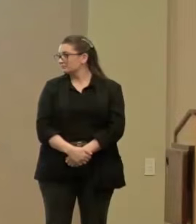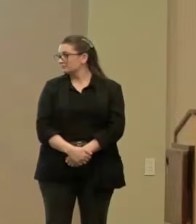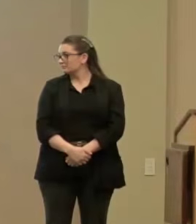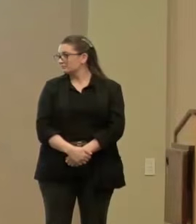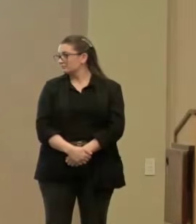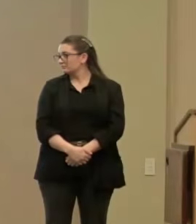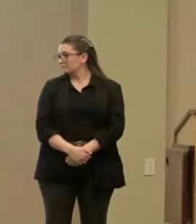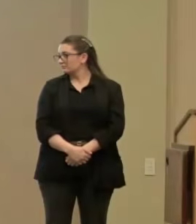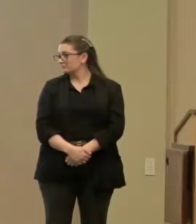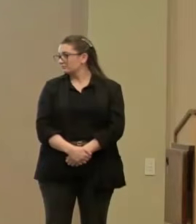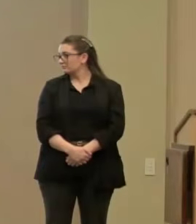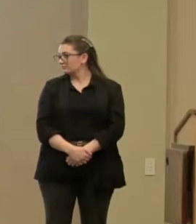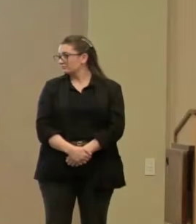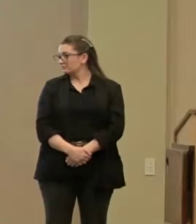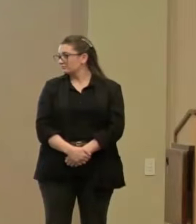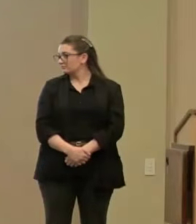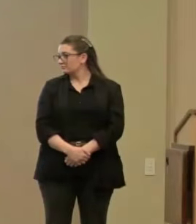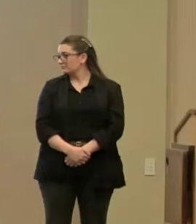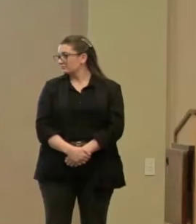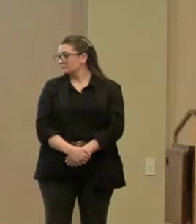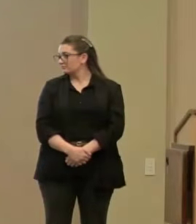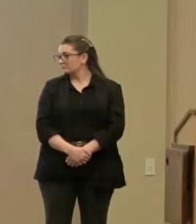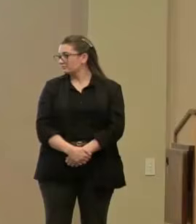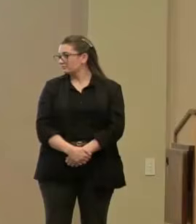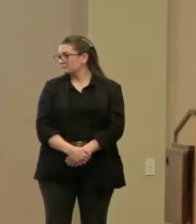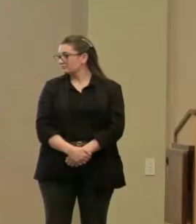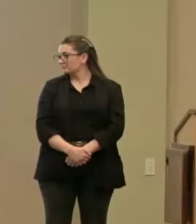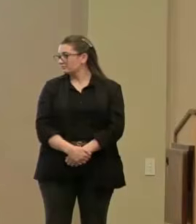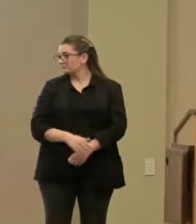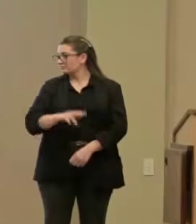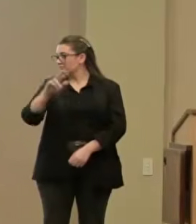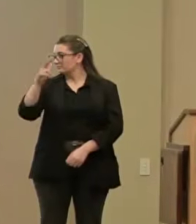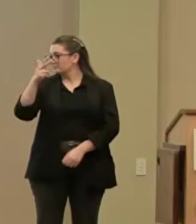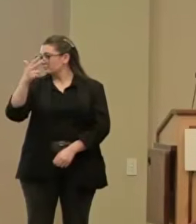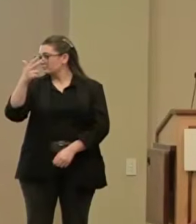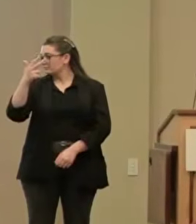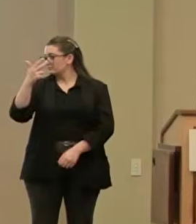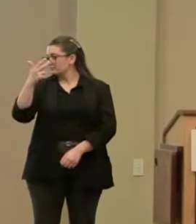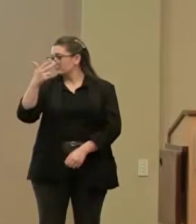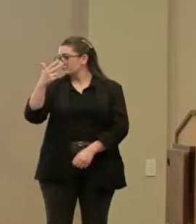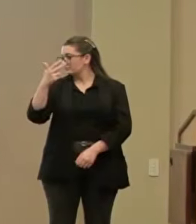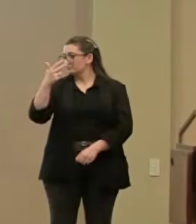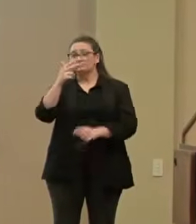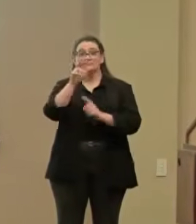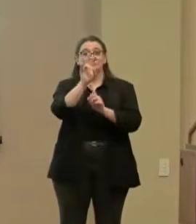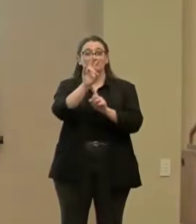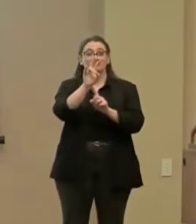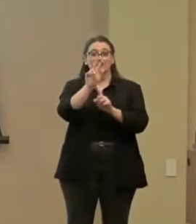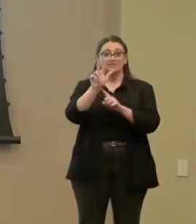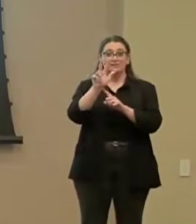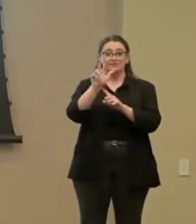You do it. Okay. Woo. Okay. Do you want to read it? Sure.